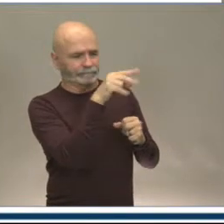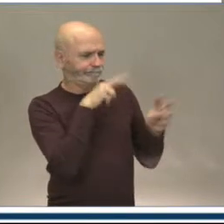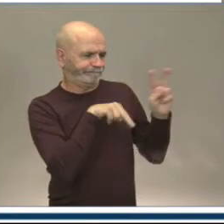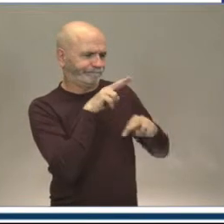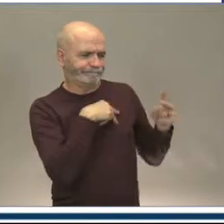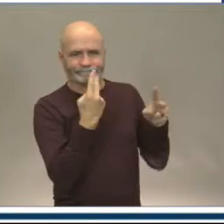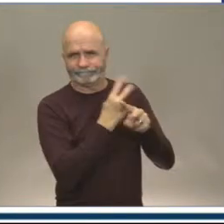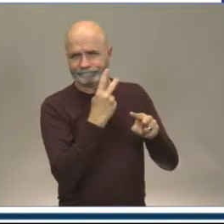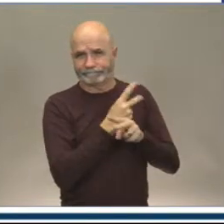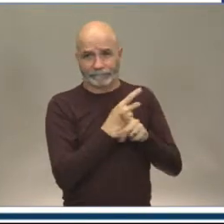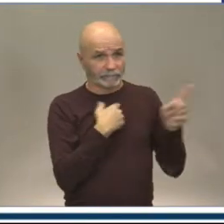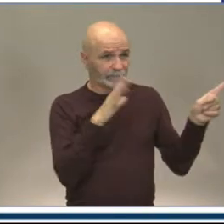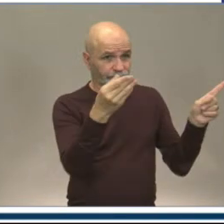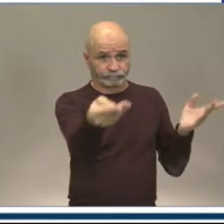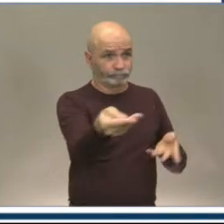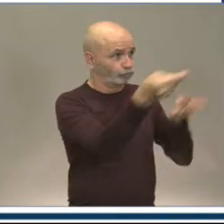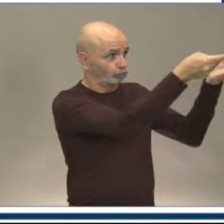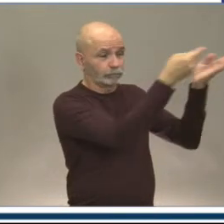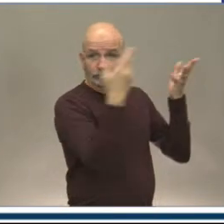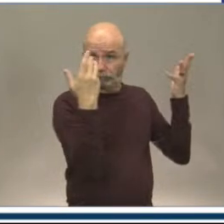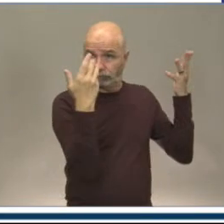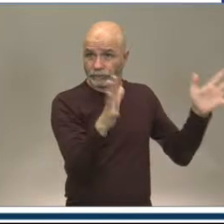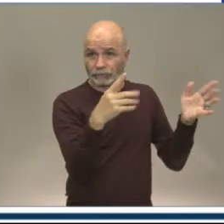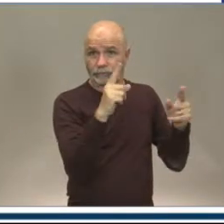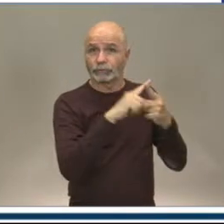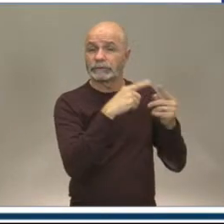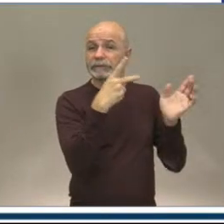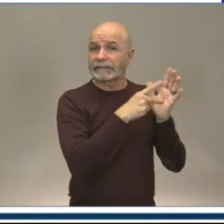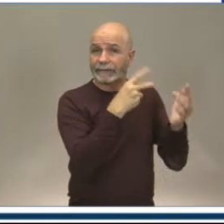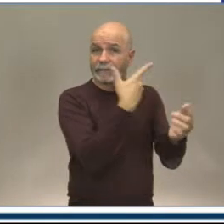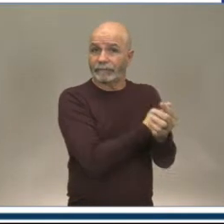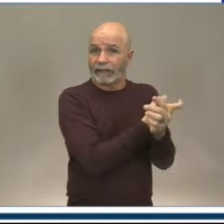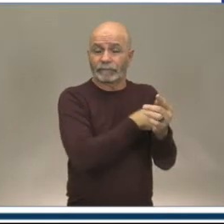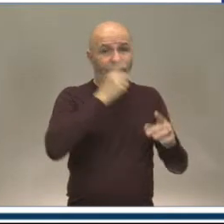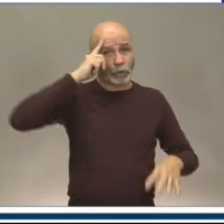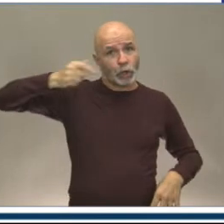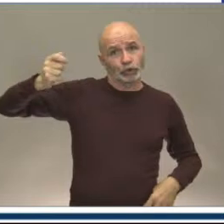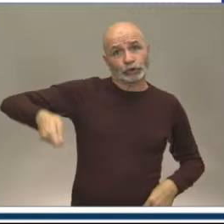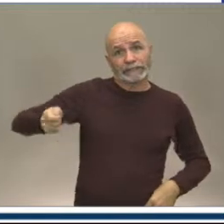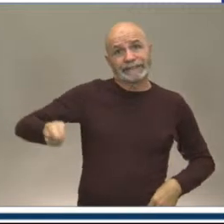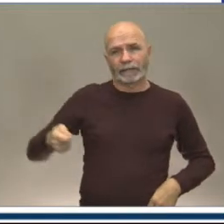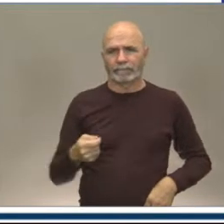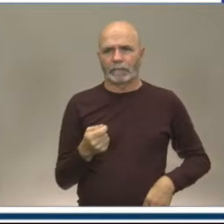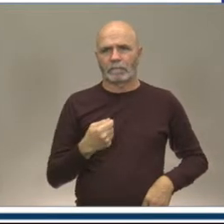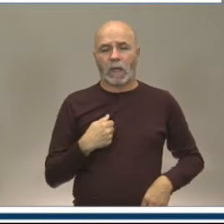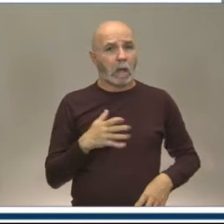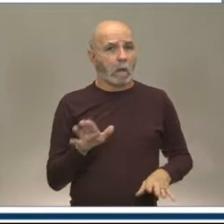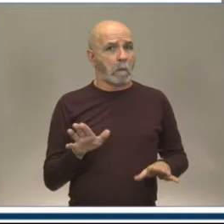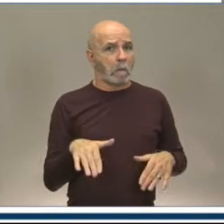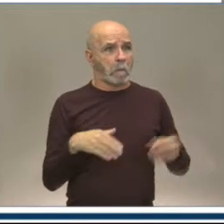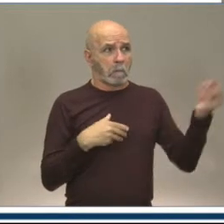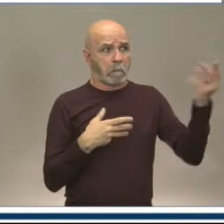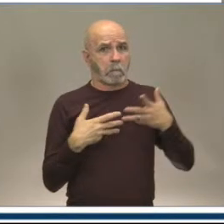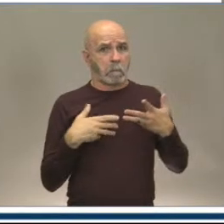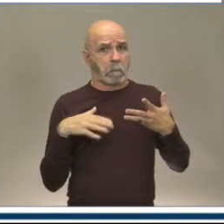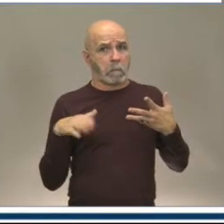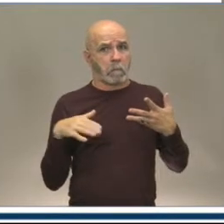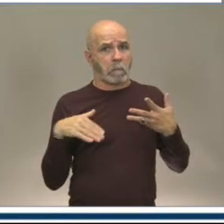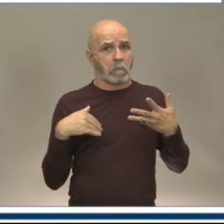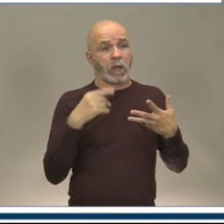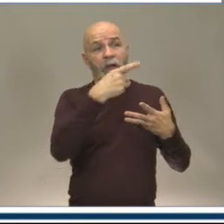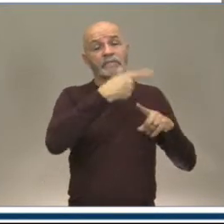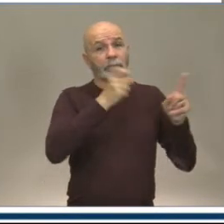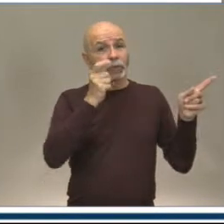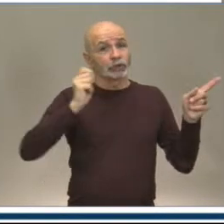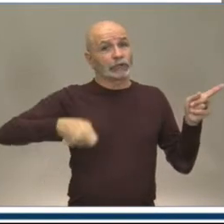they submitted anything regarding the vaccination of judges? I haven't had anything from them specifically about vaccination for judges. As the Premier just said,